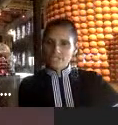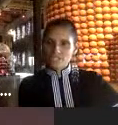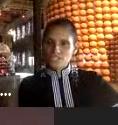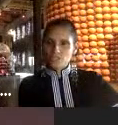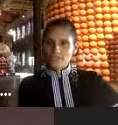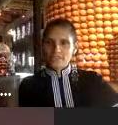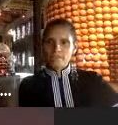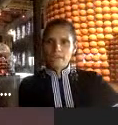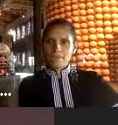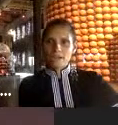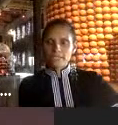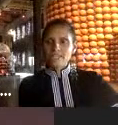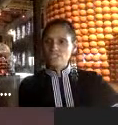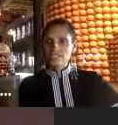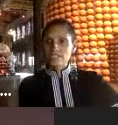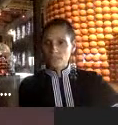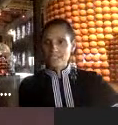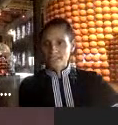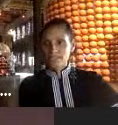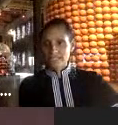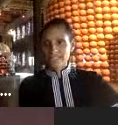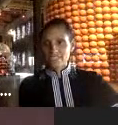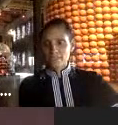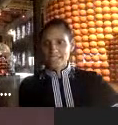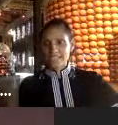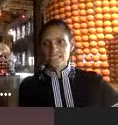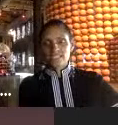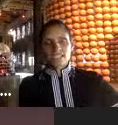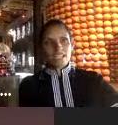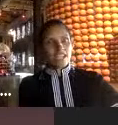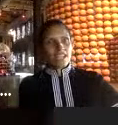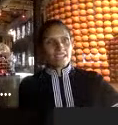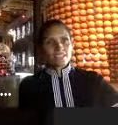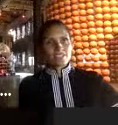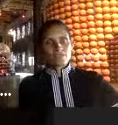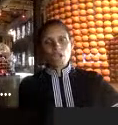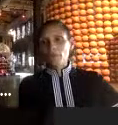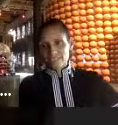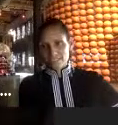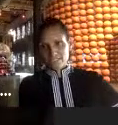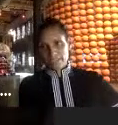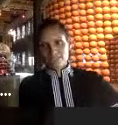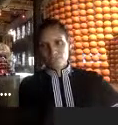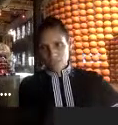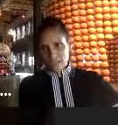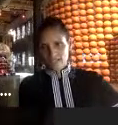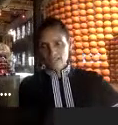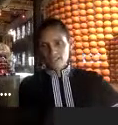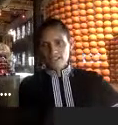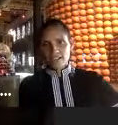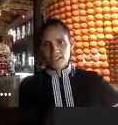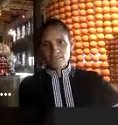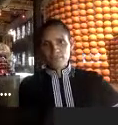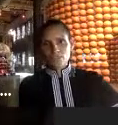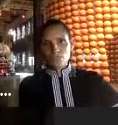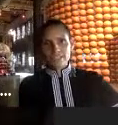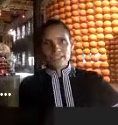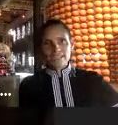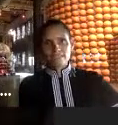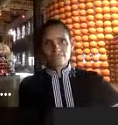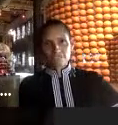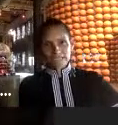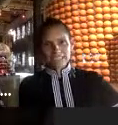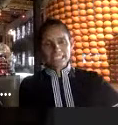in conversation with him about potentially doing something in the space, and knowing the space well,